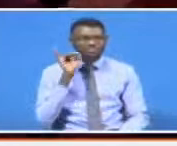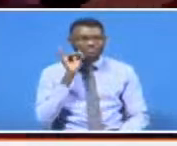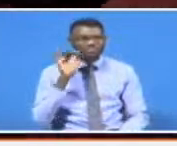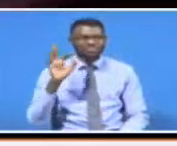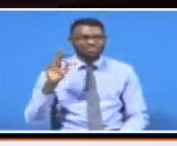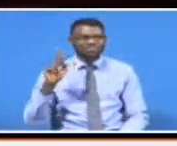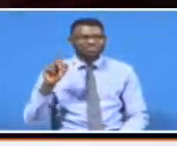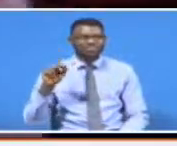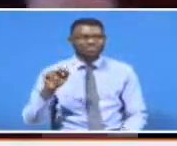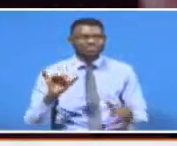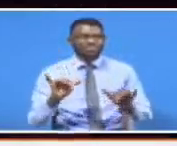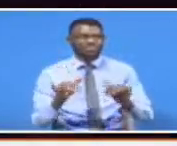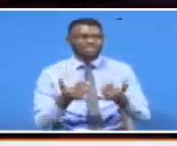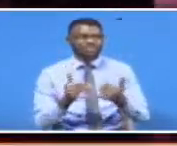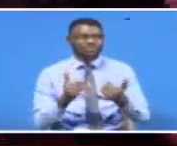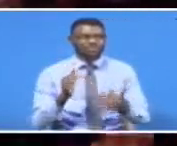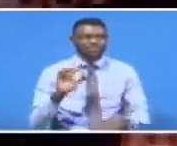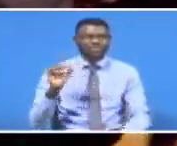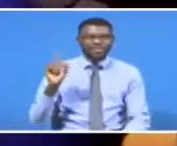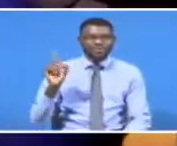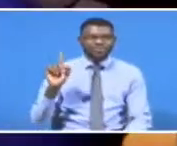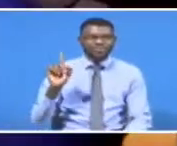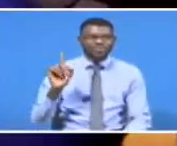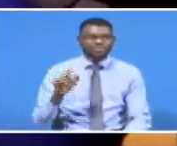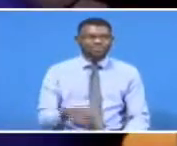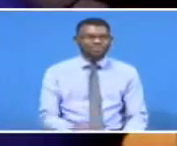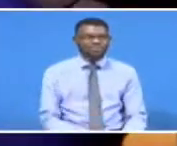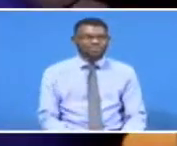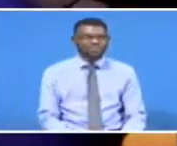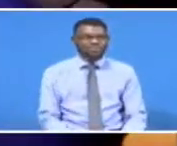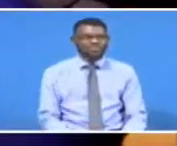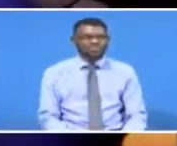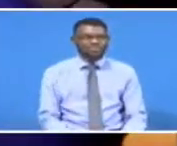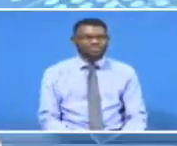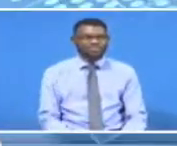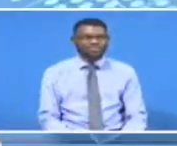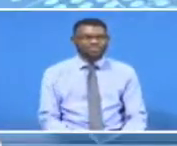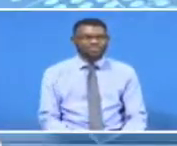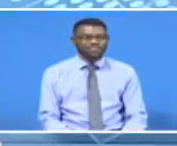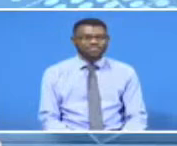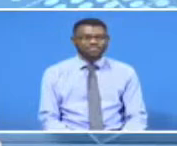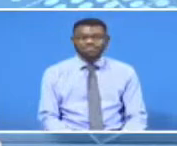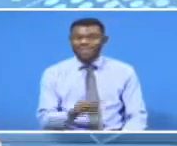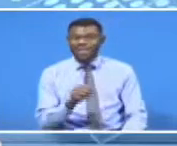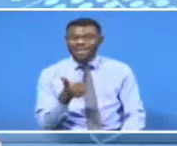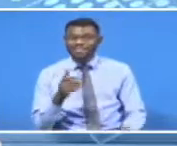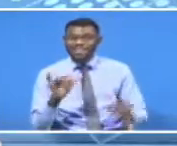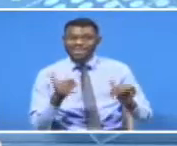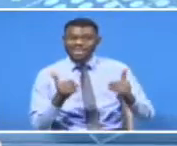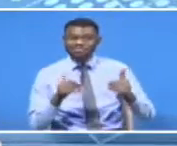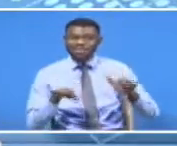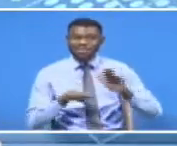KT News, Nairobi. In other news, Deputy President Rigathi Gachagua